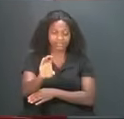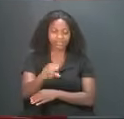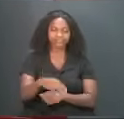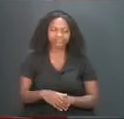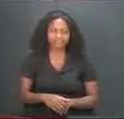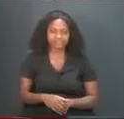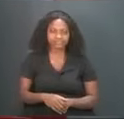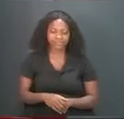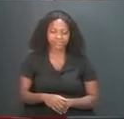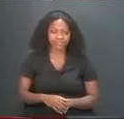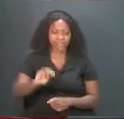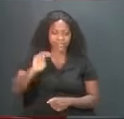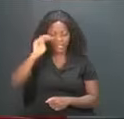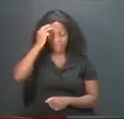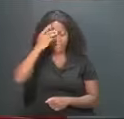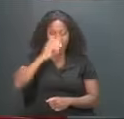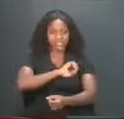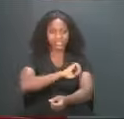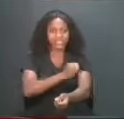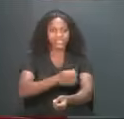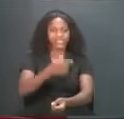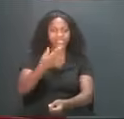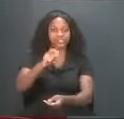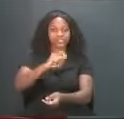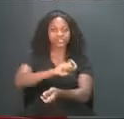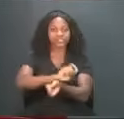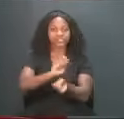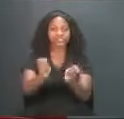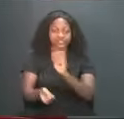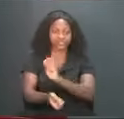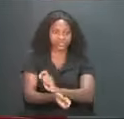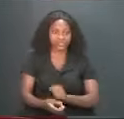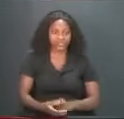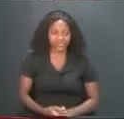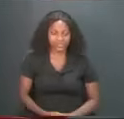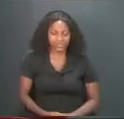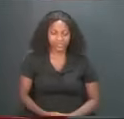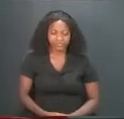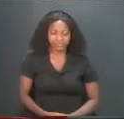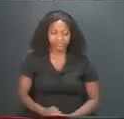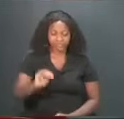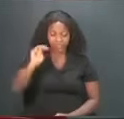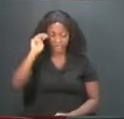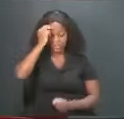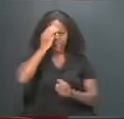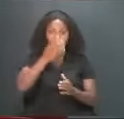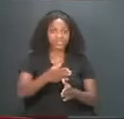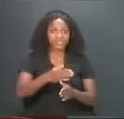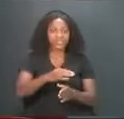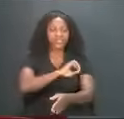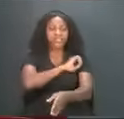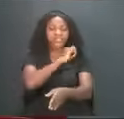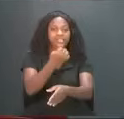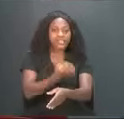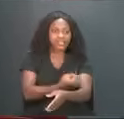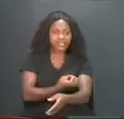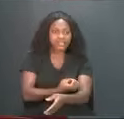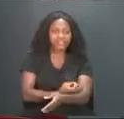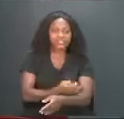Minister for Energy and Green Transition. Mr. Speaker, the Minister for Energy and Green Transition